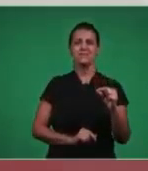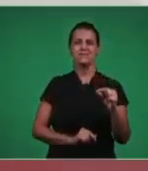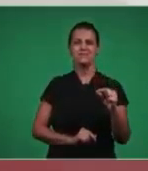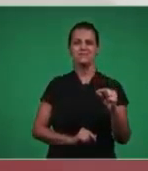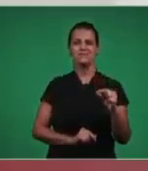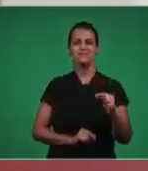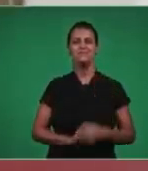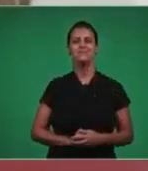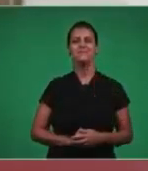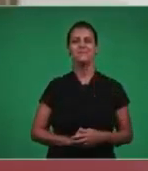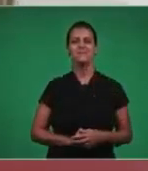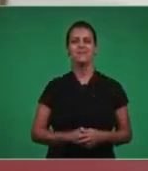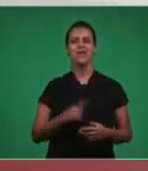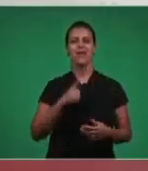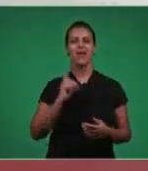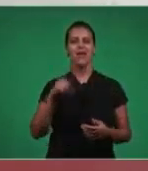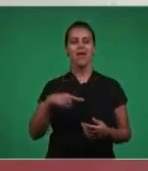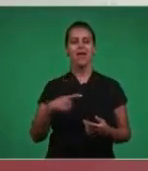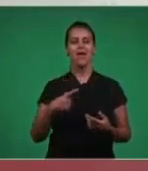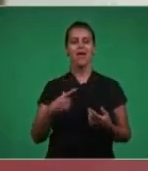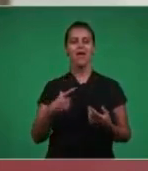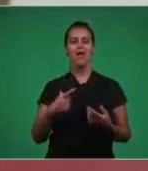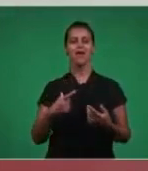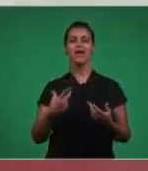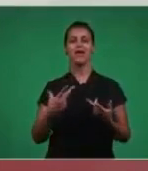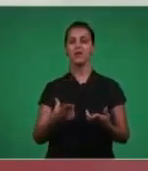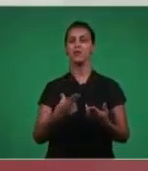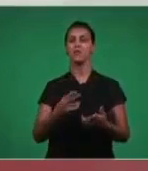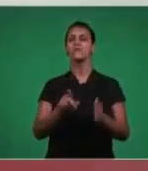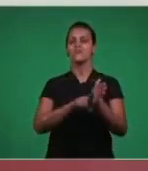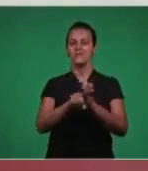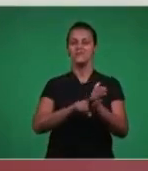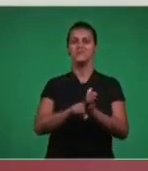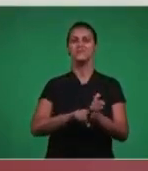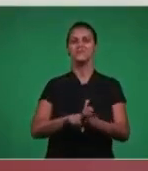The fingers are almost touching each other. This exam that is being made,